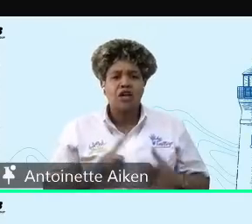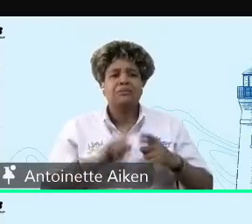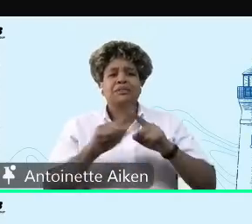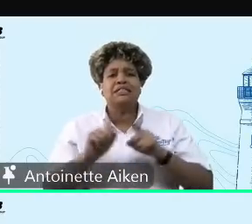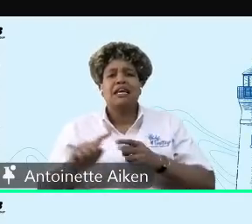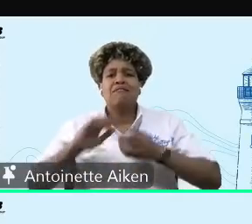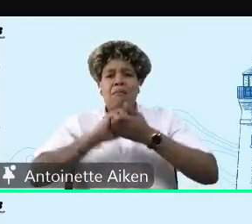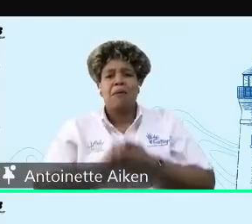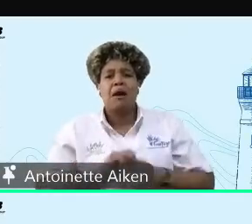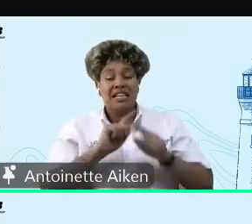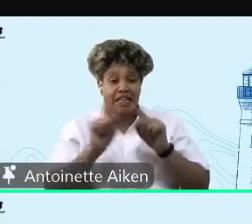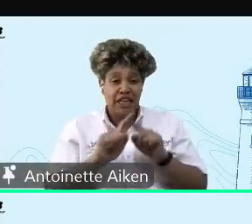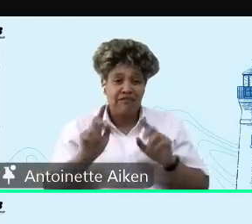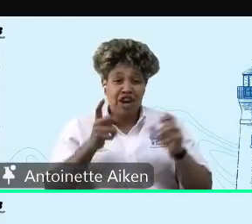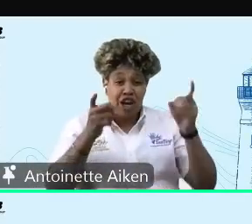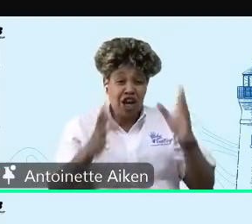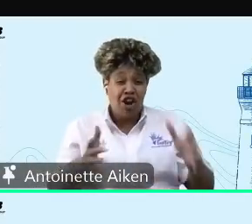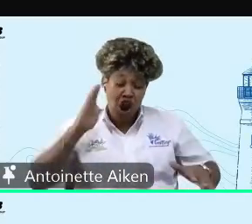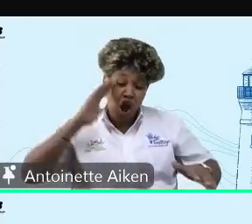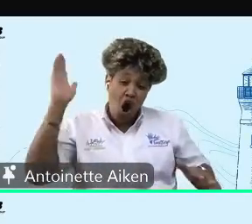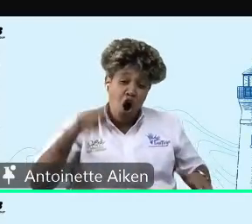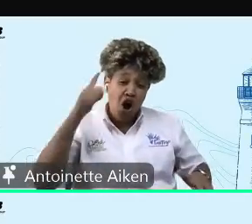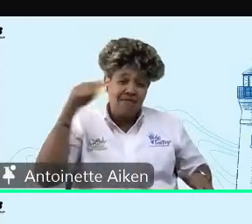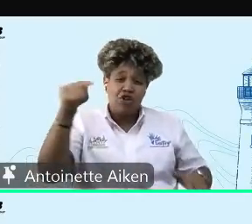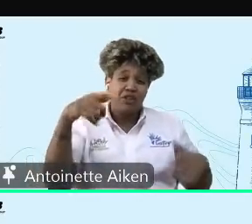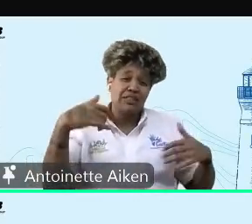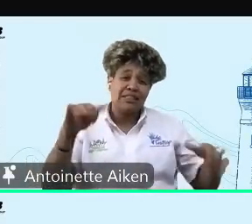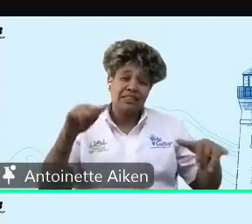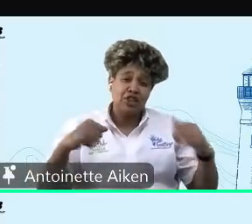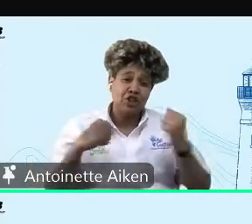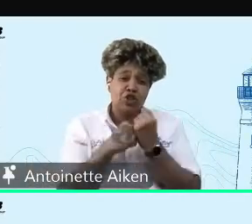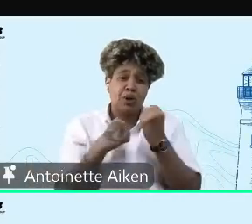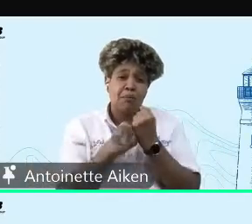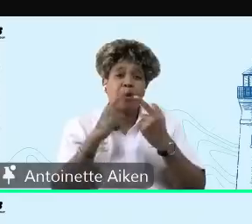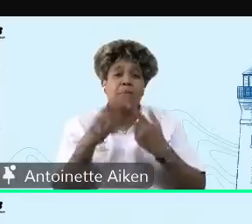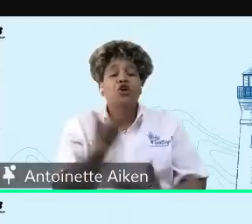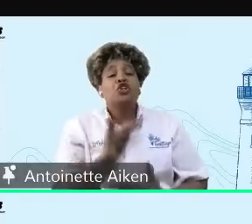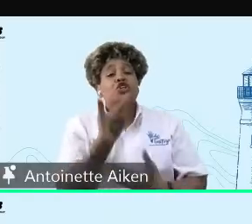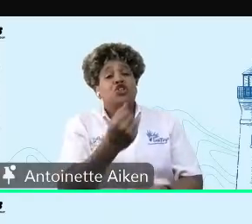fellow directors, all of you for your continued support and trust